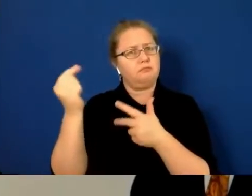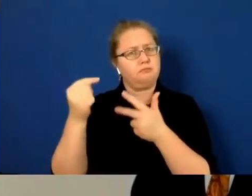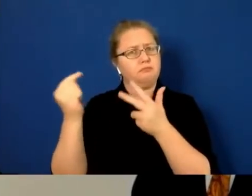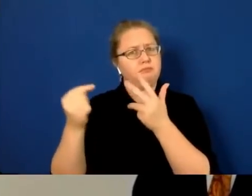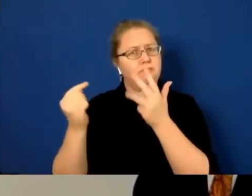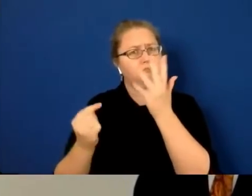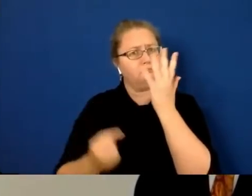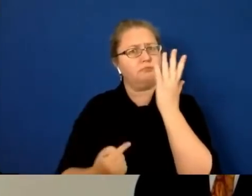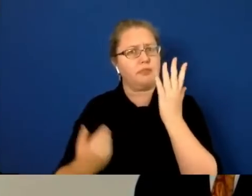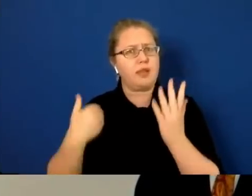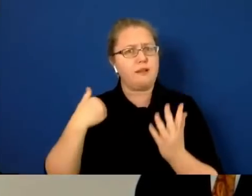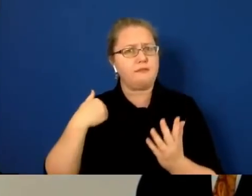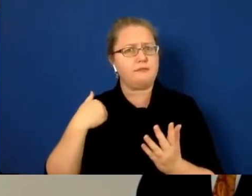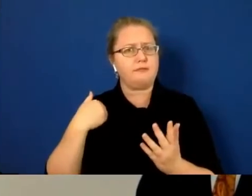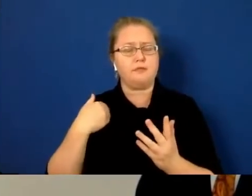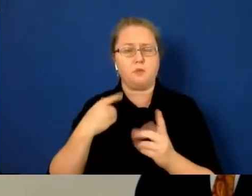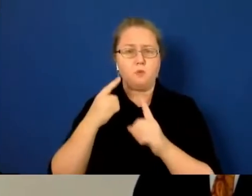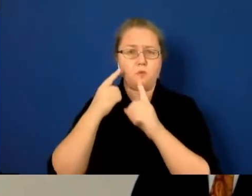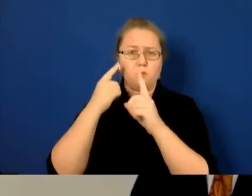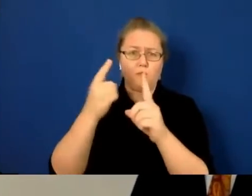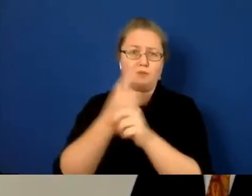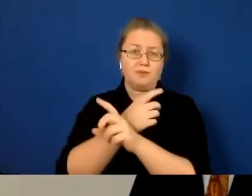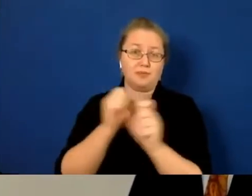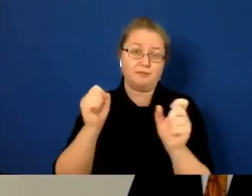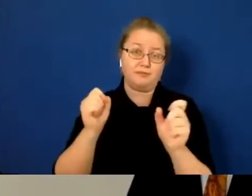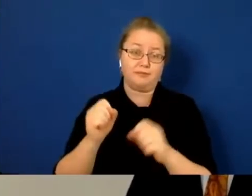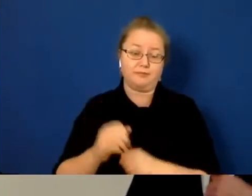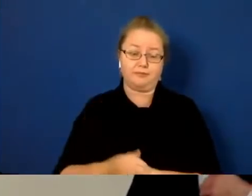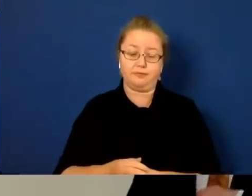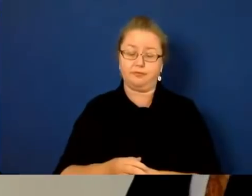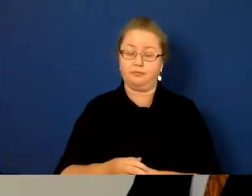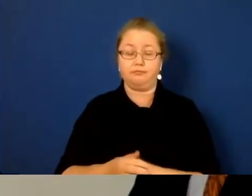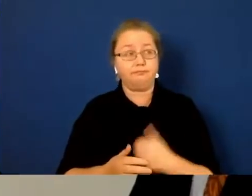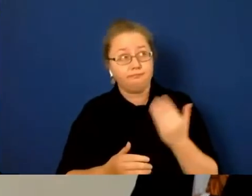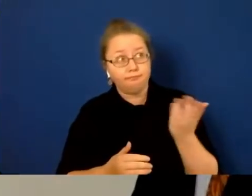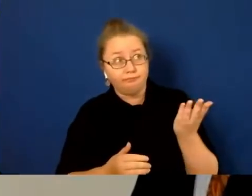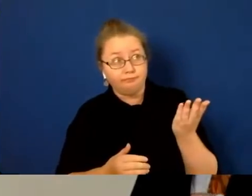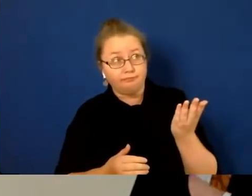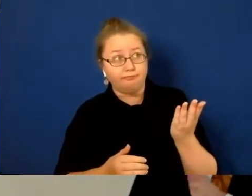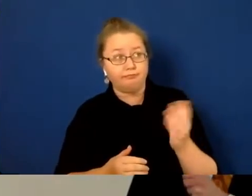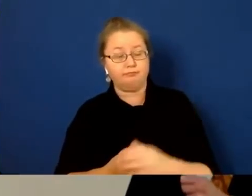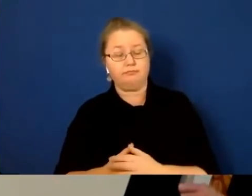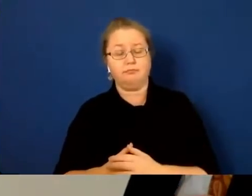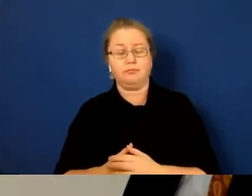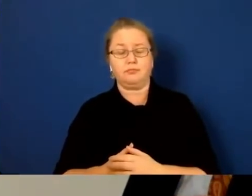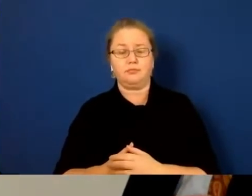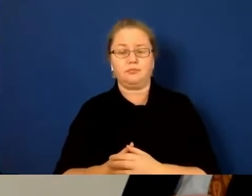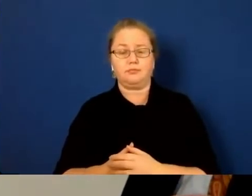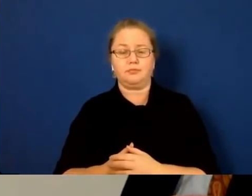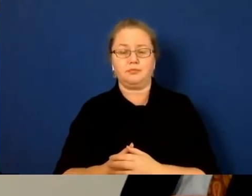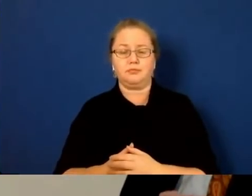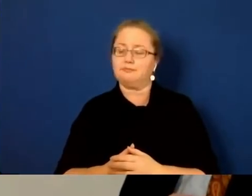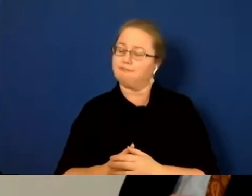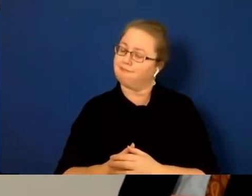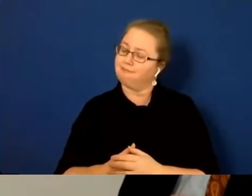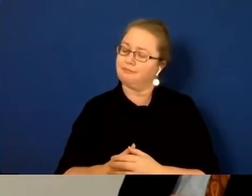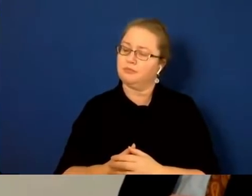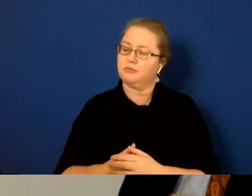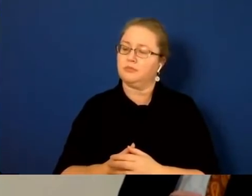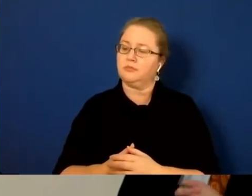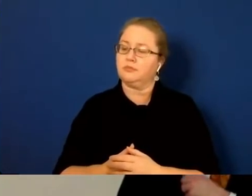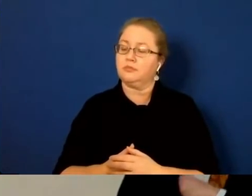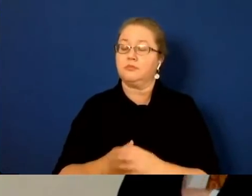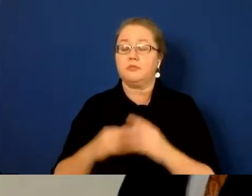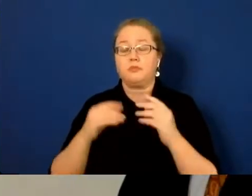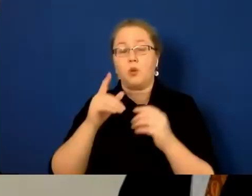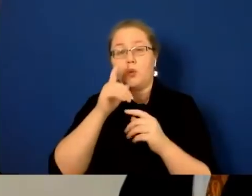of protection, which include being outside, maintaining a safe distance, and when you can't maintain those distances, that wearing a